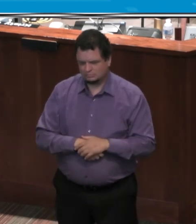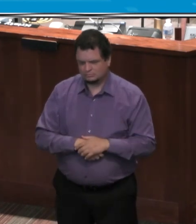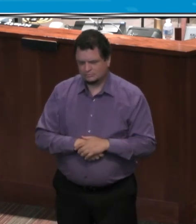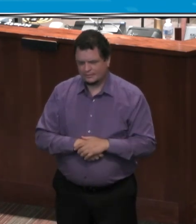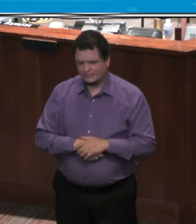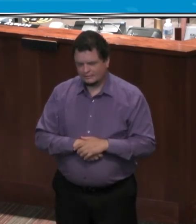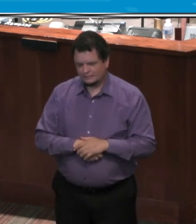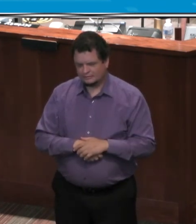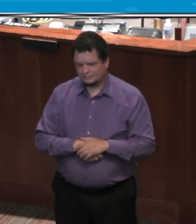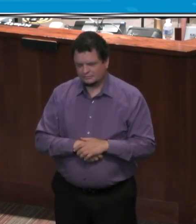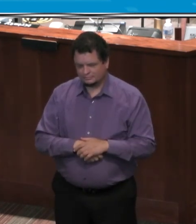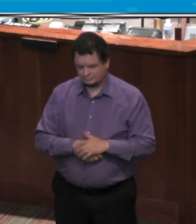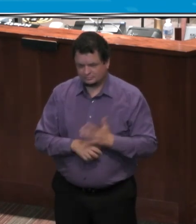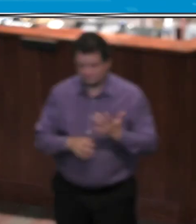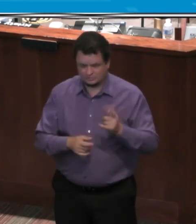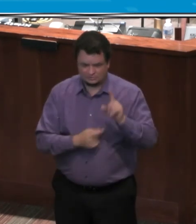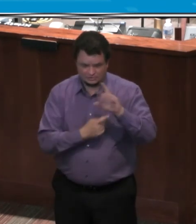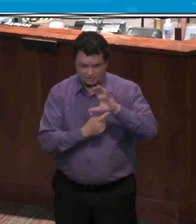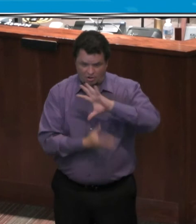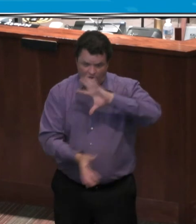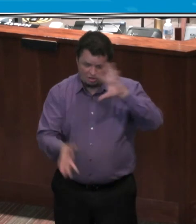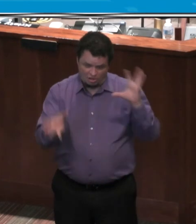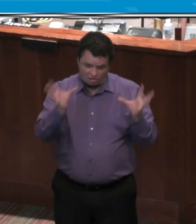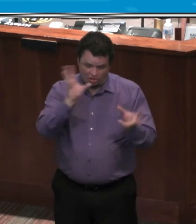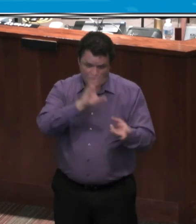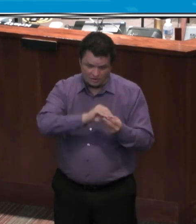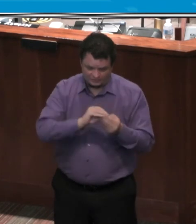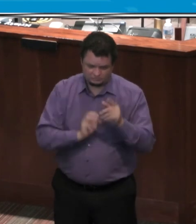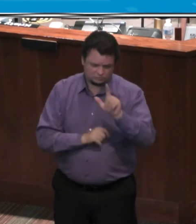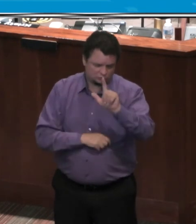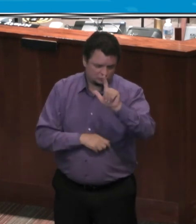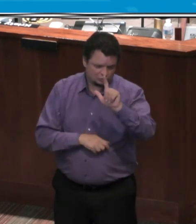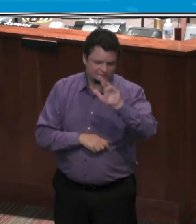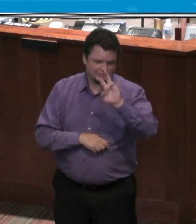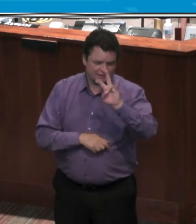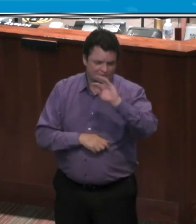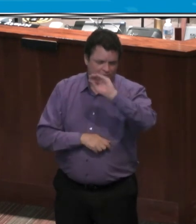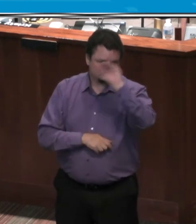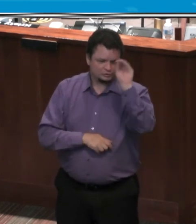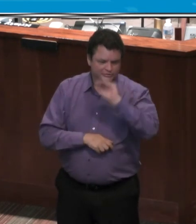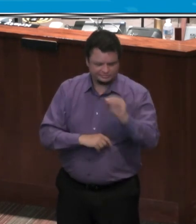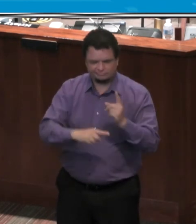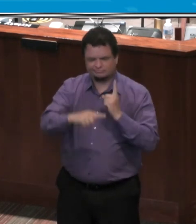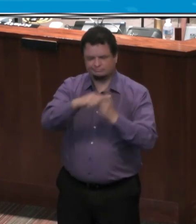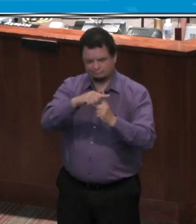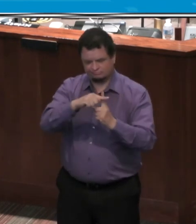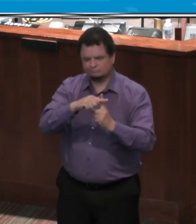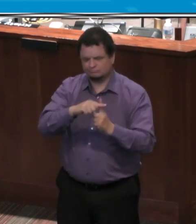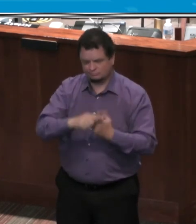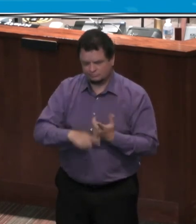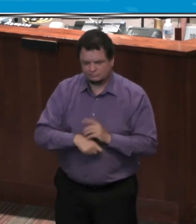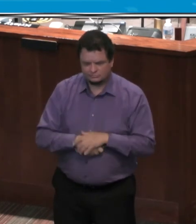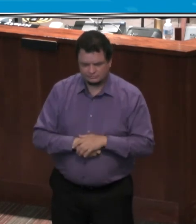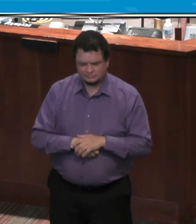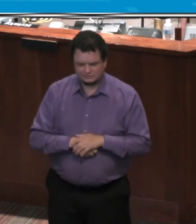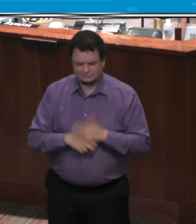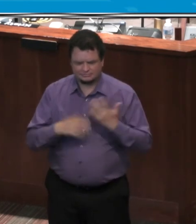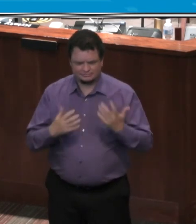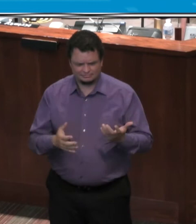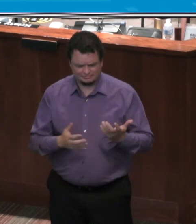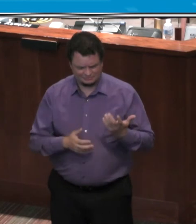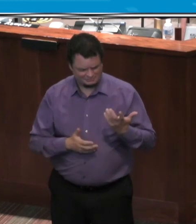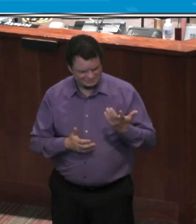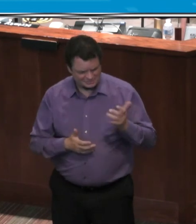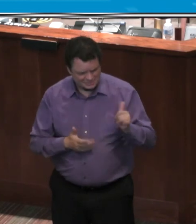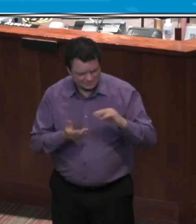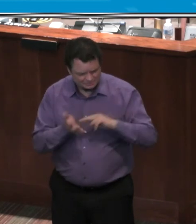rate of 27%, which is fairly significant if you think about what that really means for the kind of work that we need to